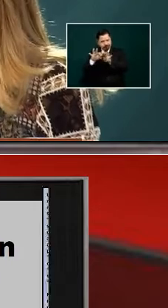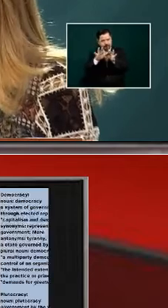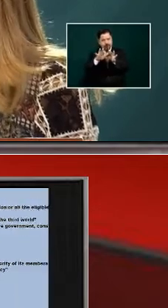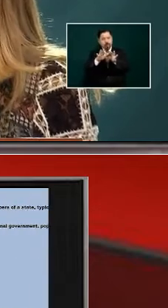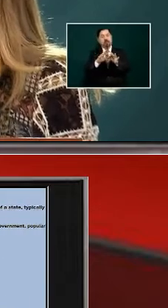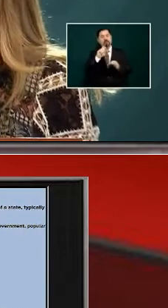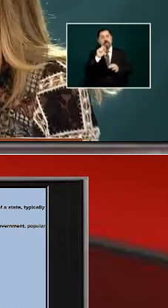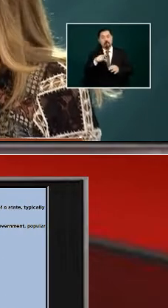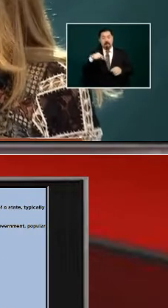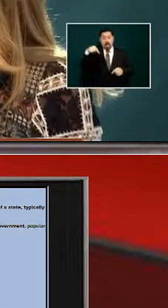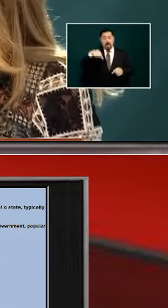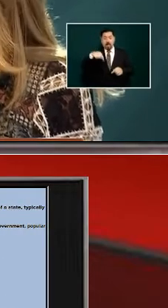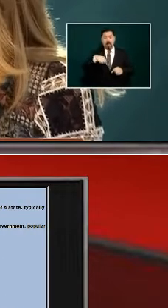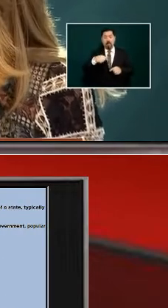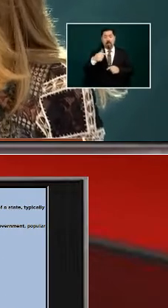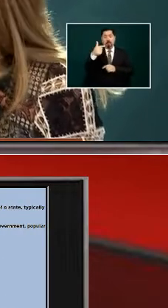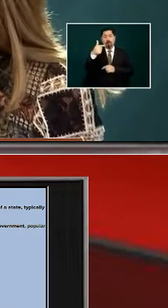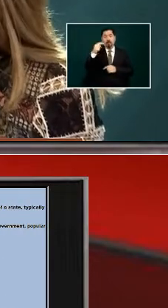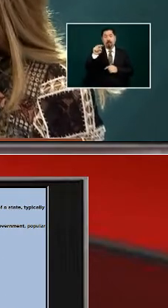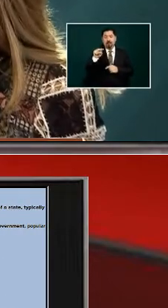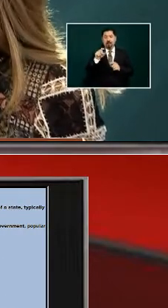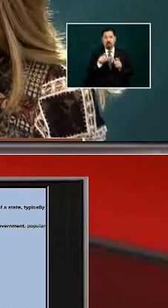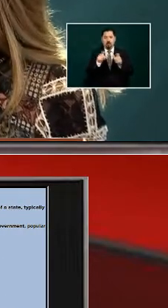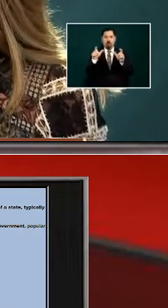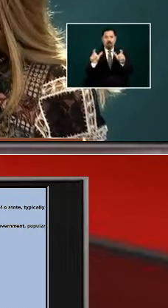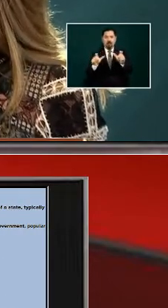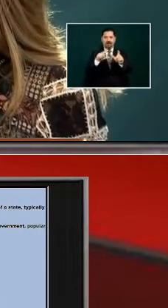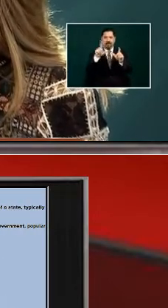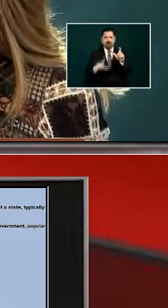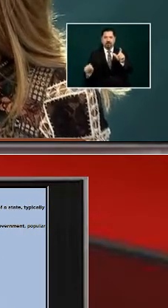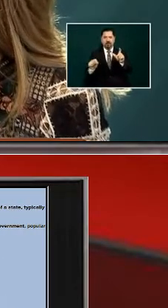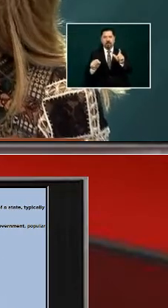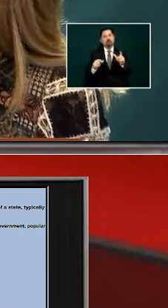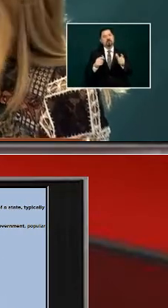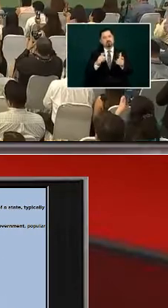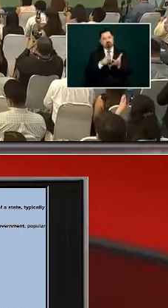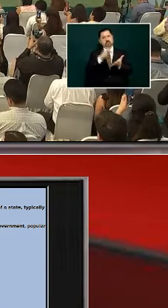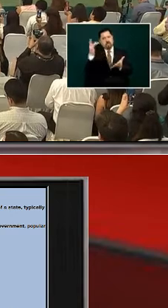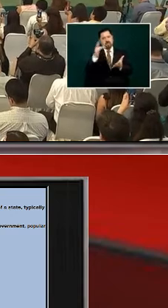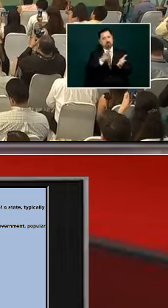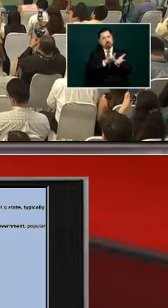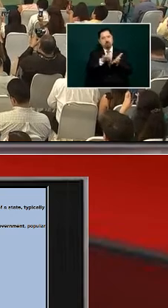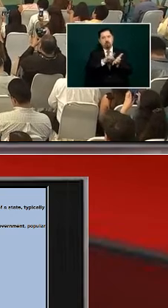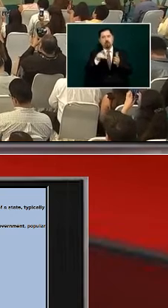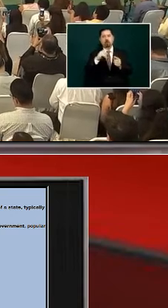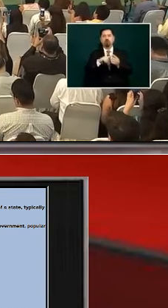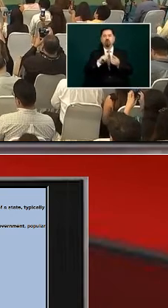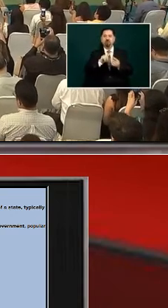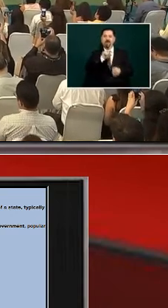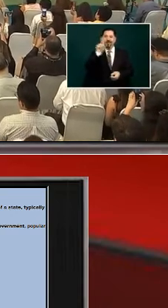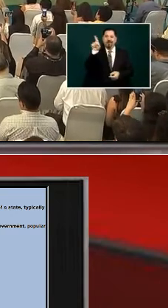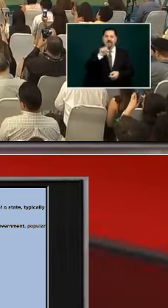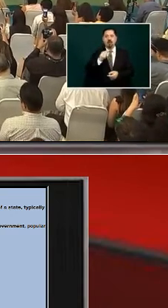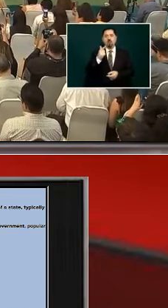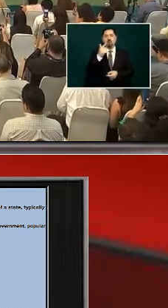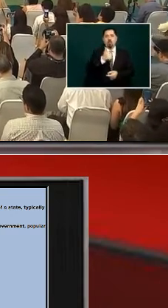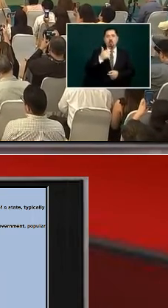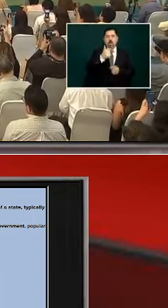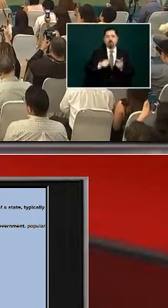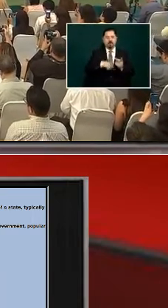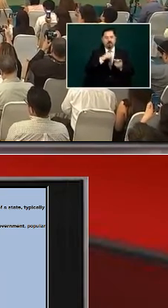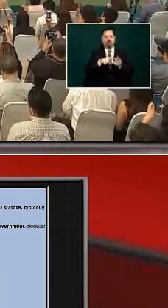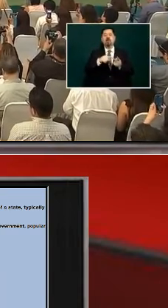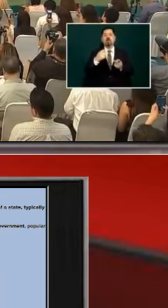and we appreciate the arrival of me National Guard the Marines and the army